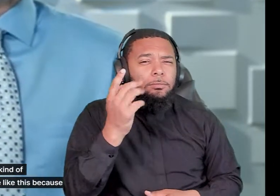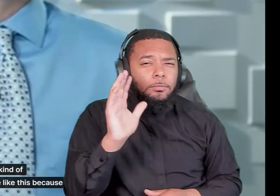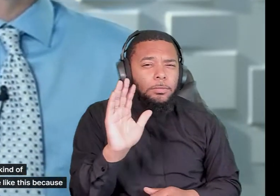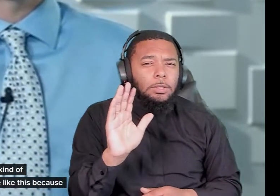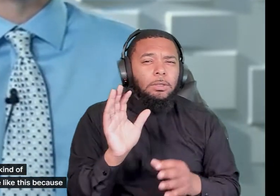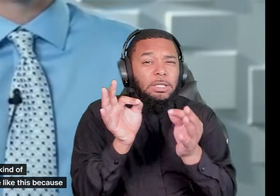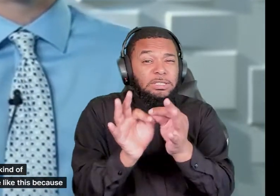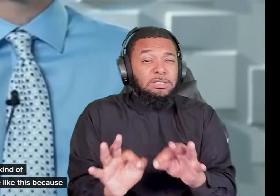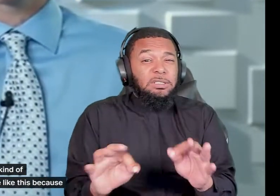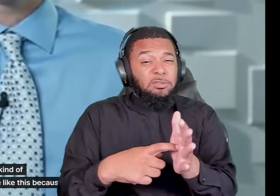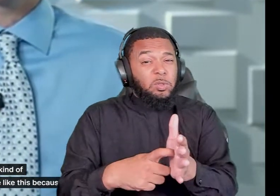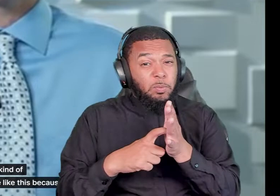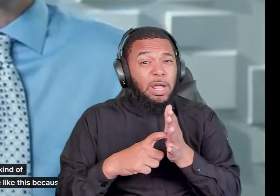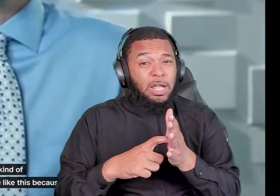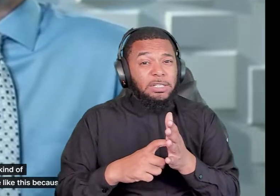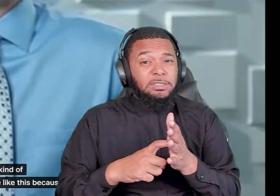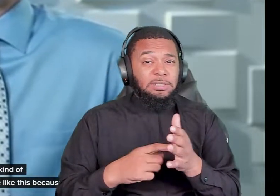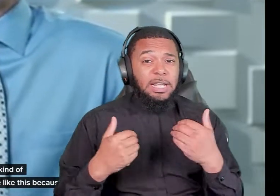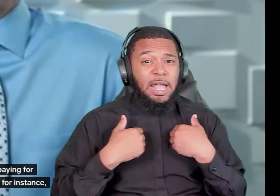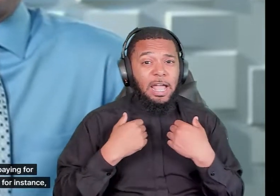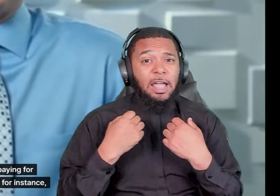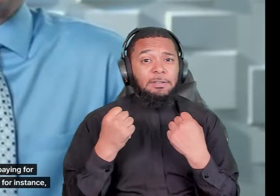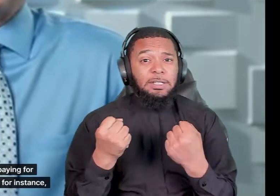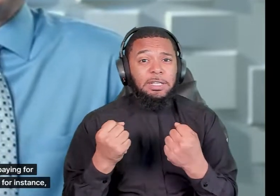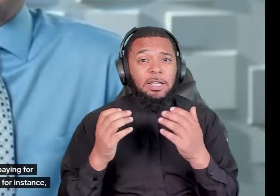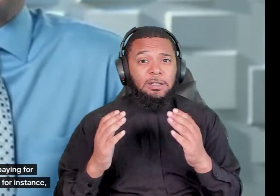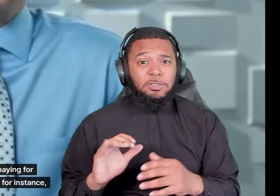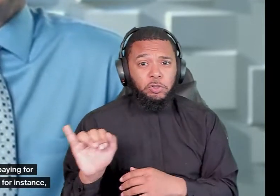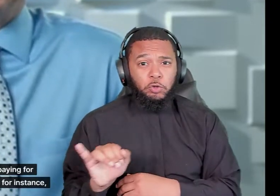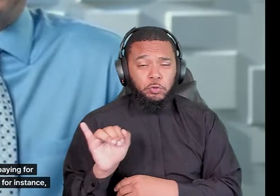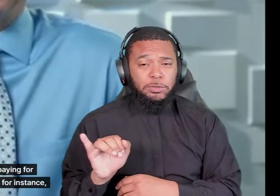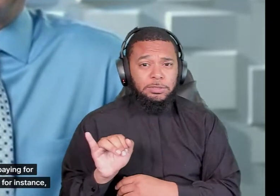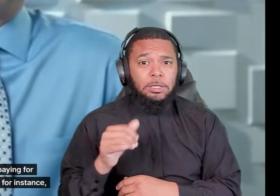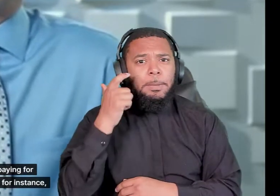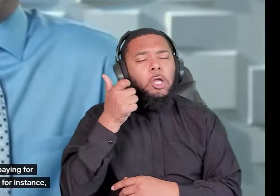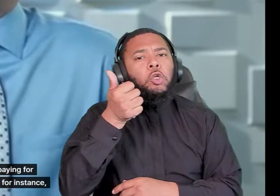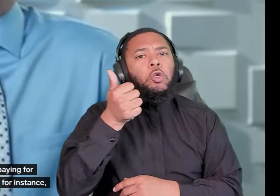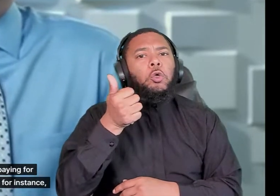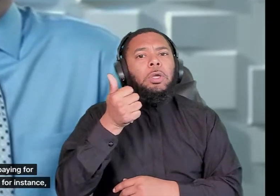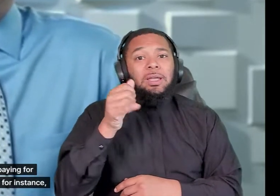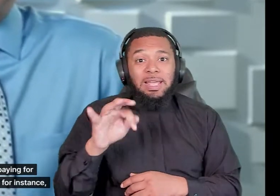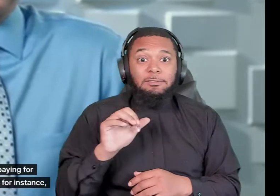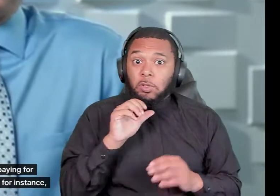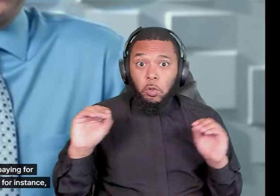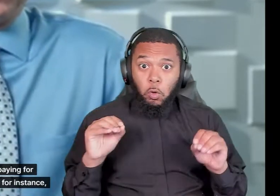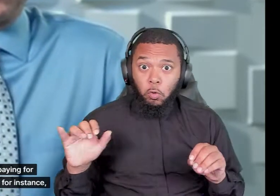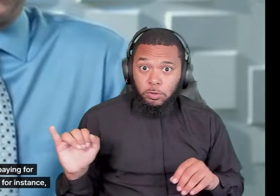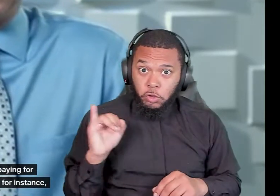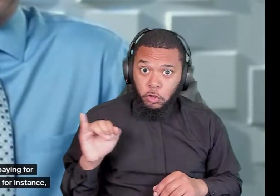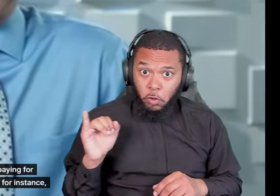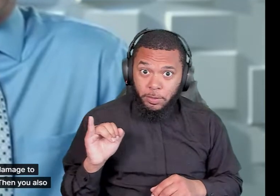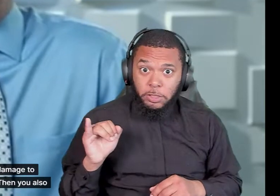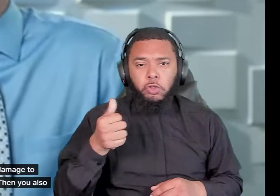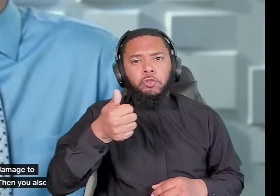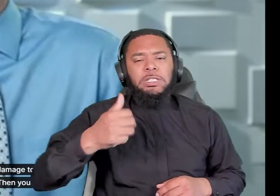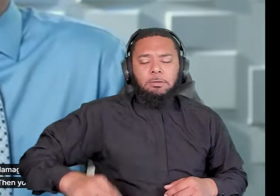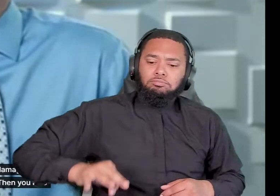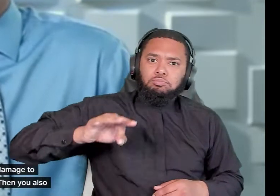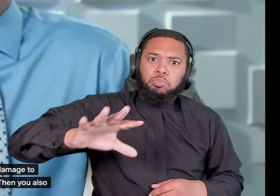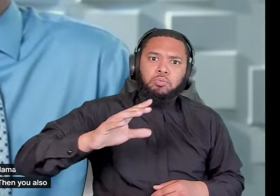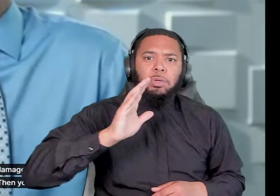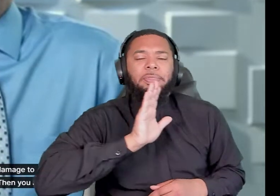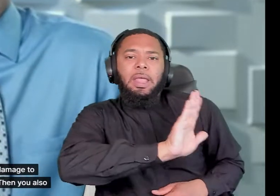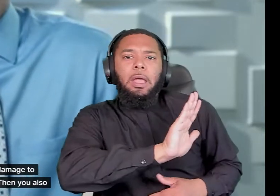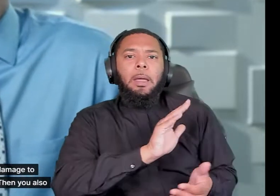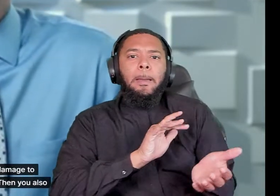kind of mandatory you have insurance like this, because you're responsible for paying for that person's medical bills, for instance, or that person,